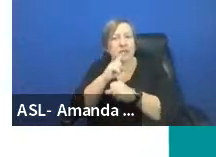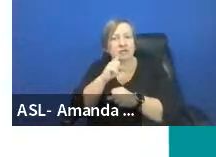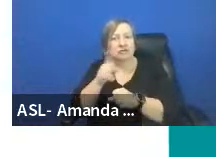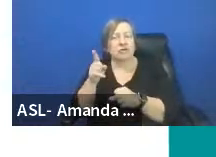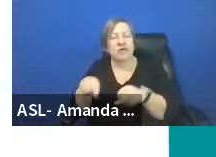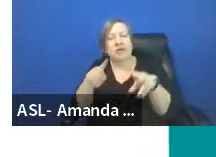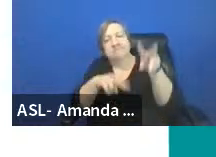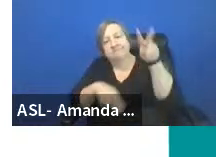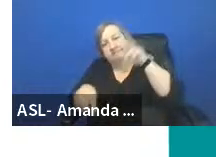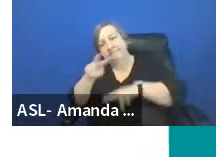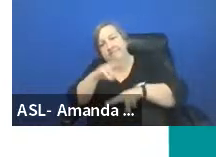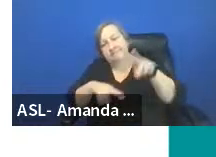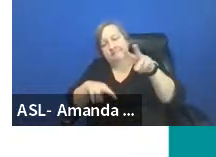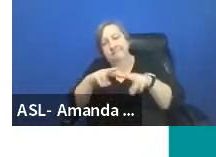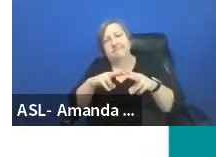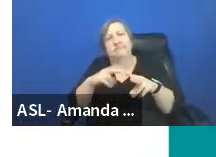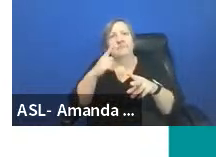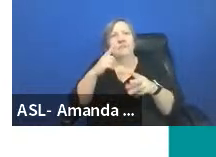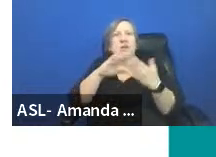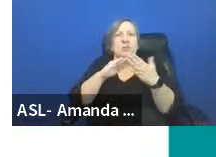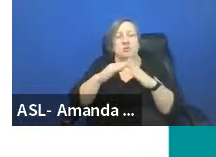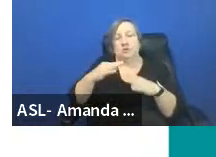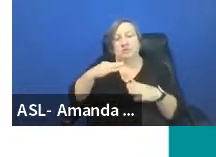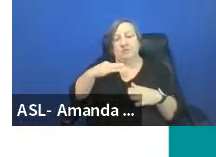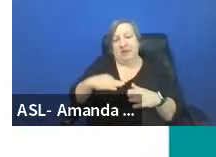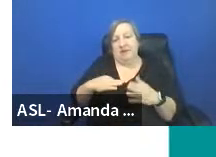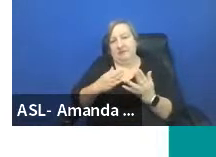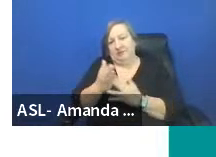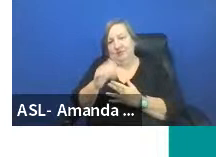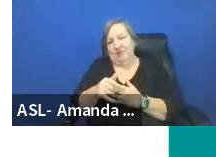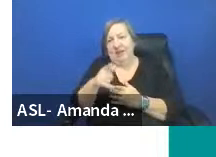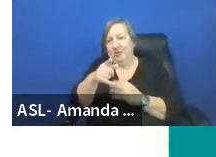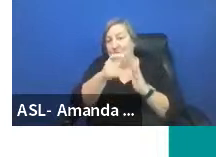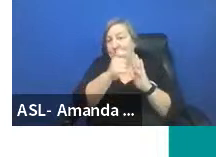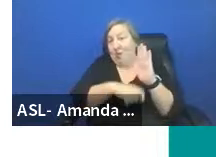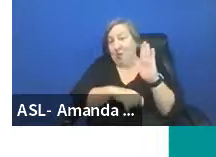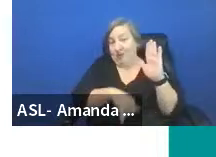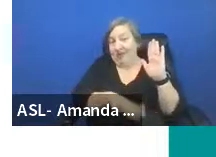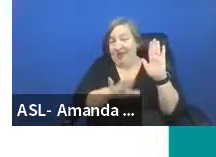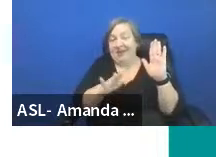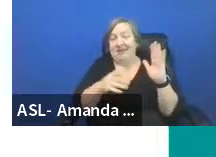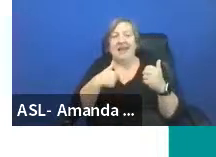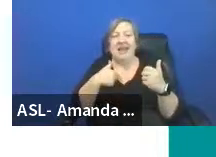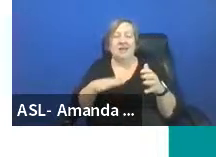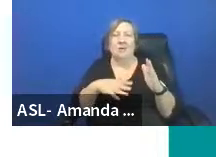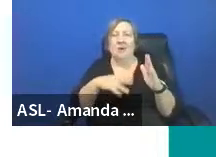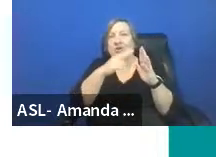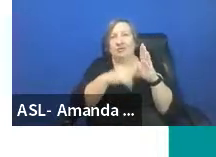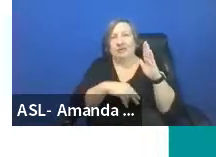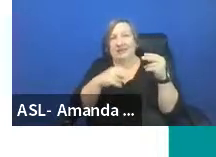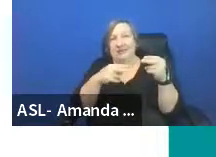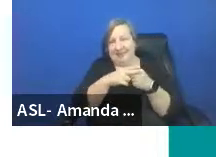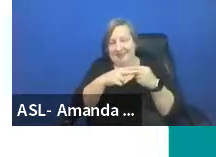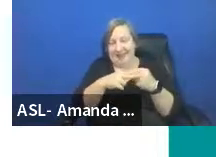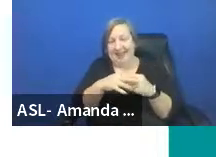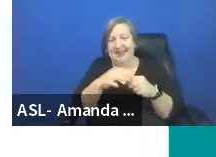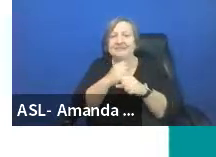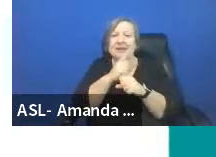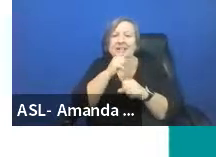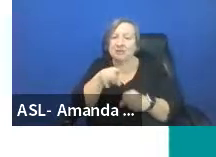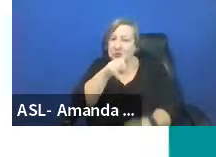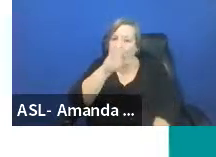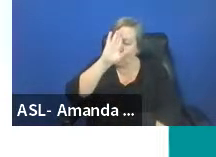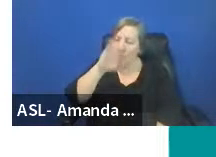at potential community benefits through. You all wrote this. I will not belabor reading the slide, but want to make sure that you all